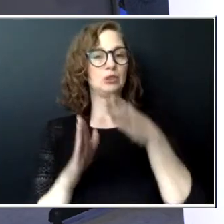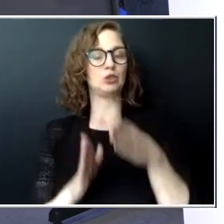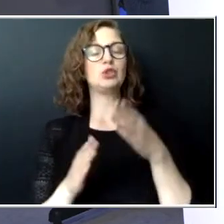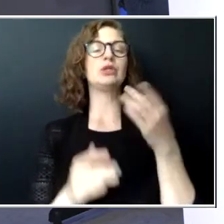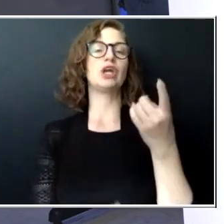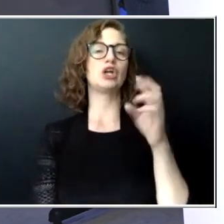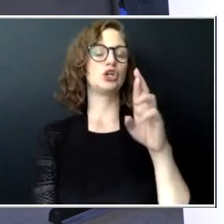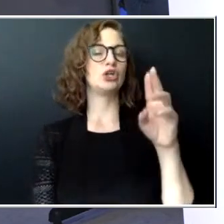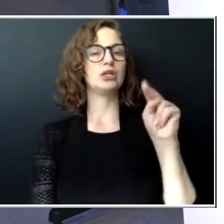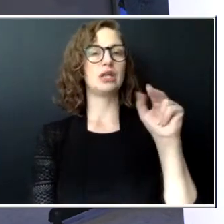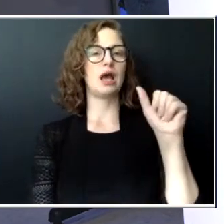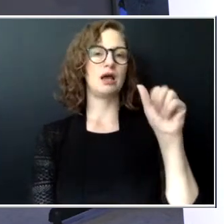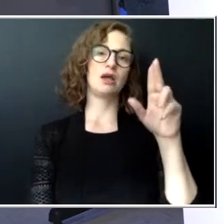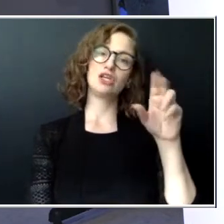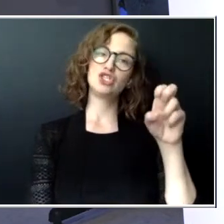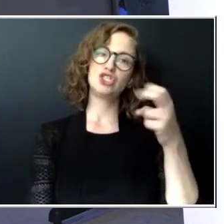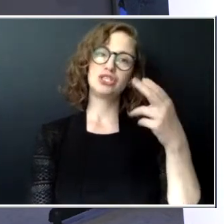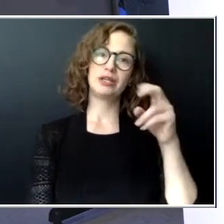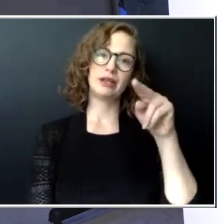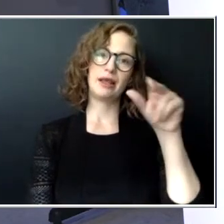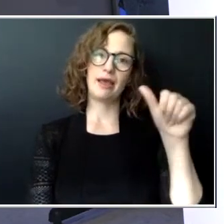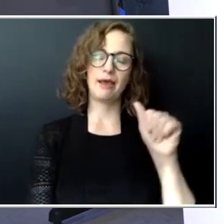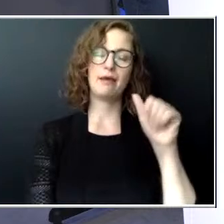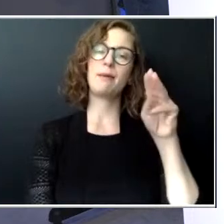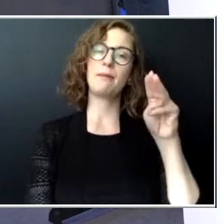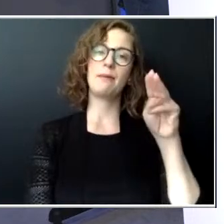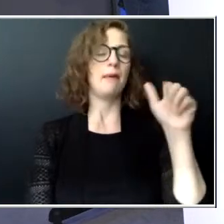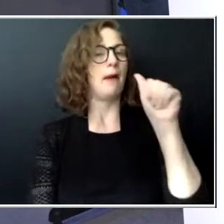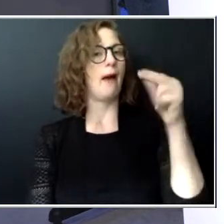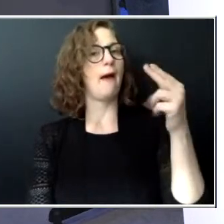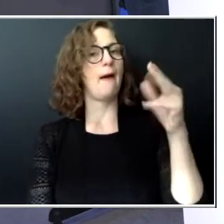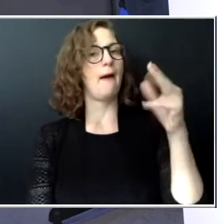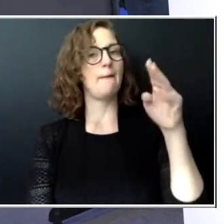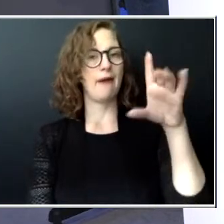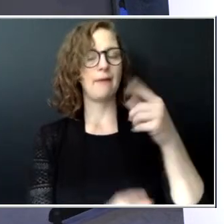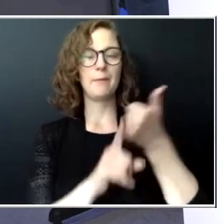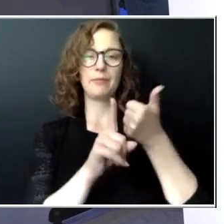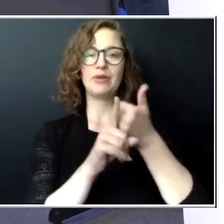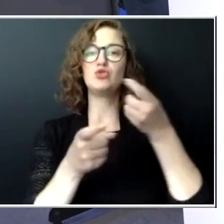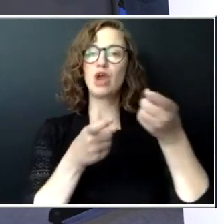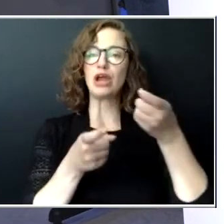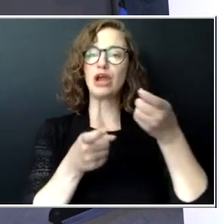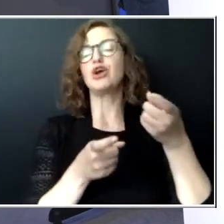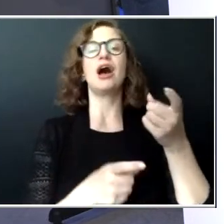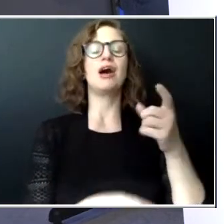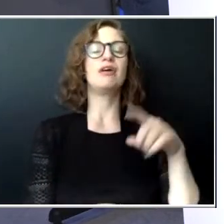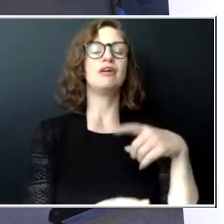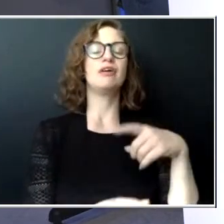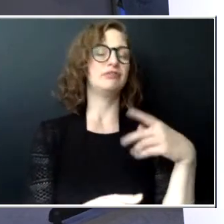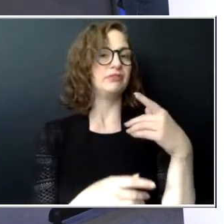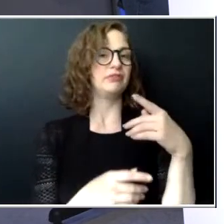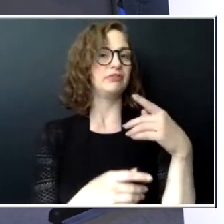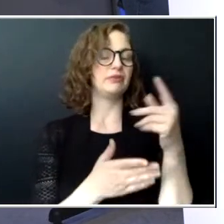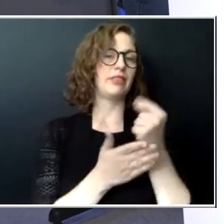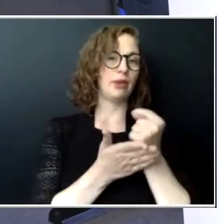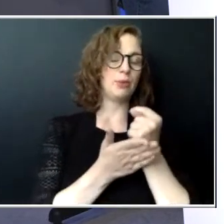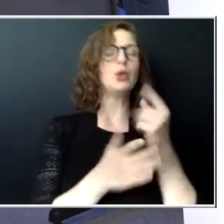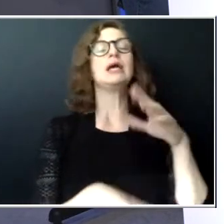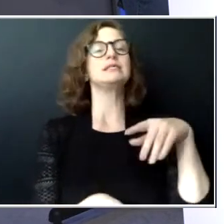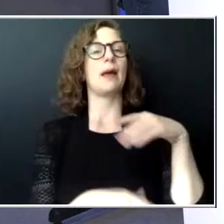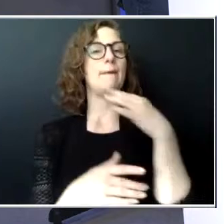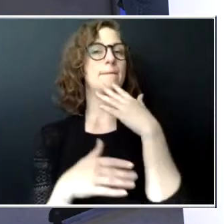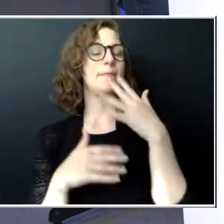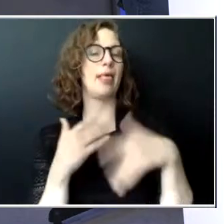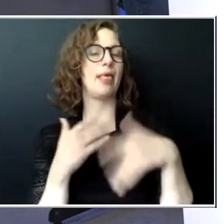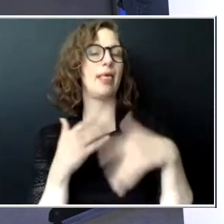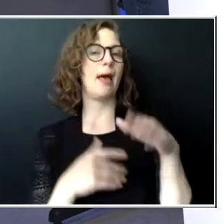Assistant Director of Cellular Therapeutics and the Medical Director of Blood and Marrow Transplant Survivorship at the University of Kansas Cancer